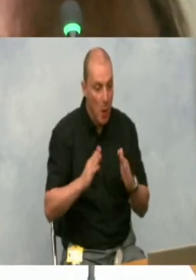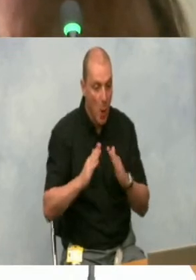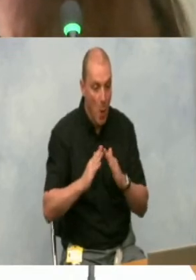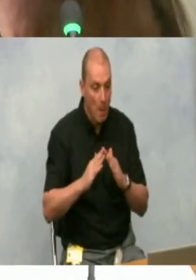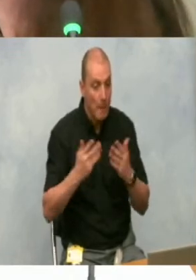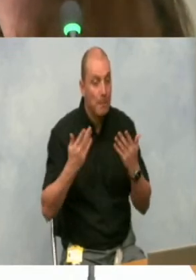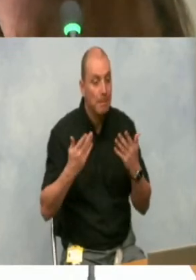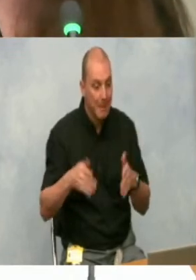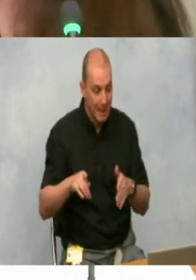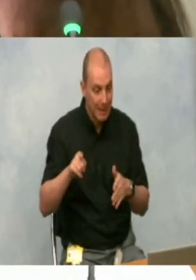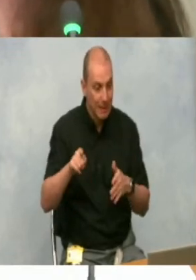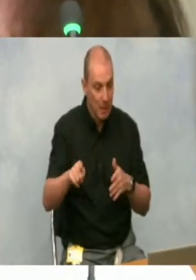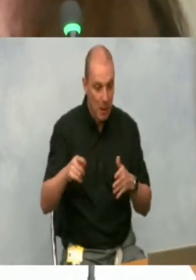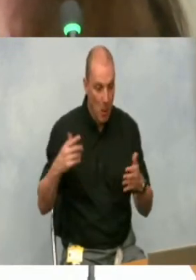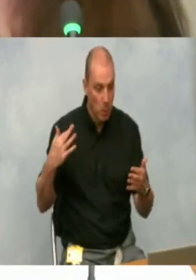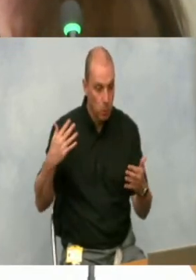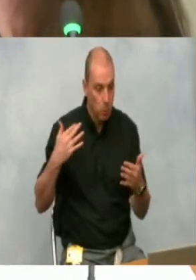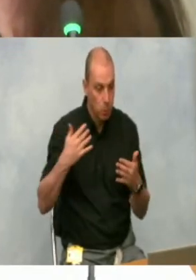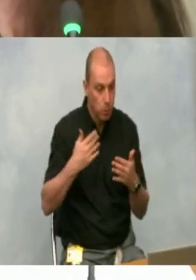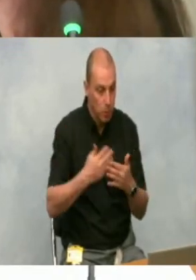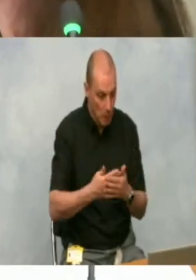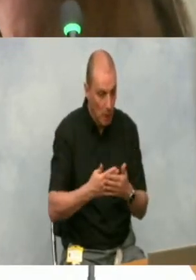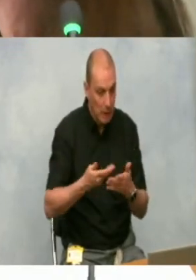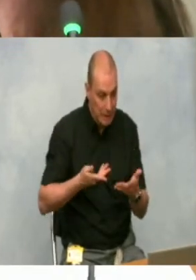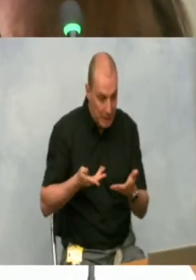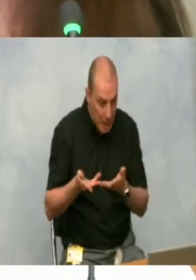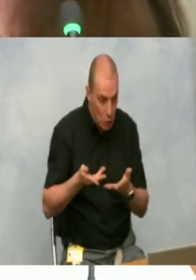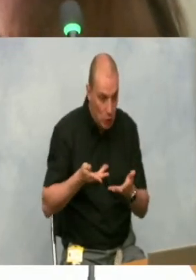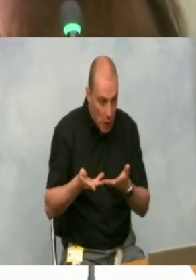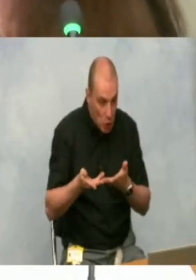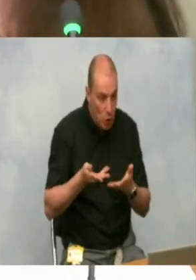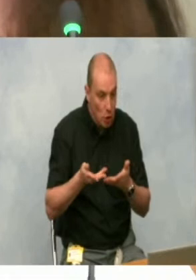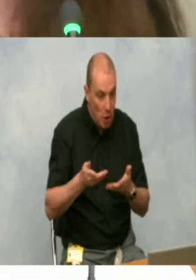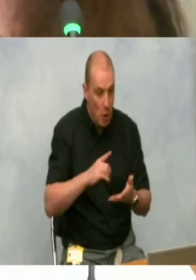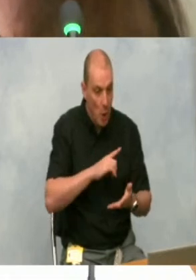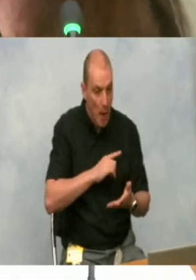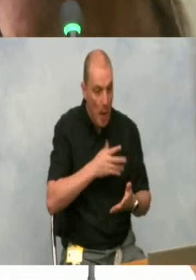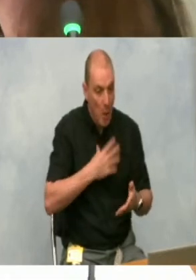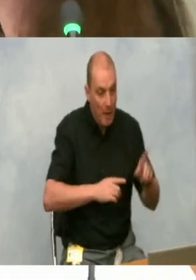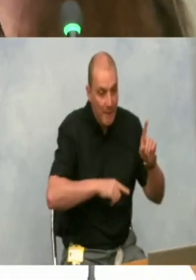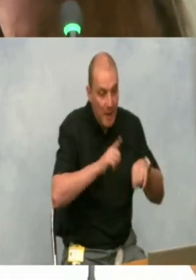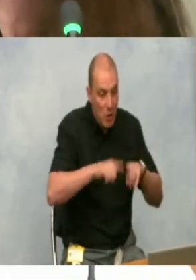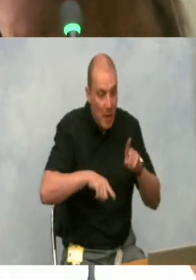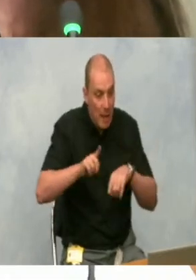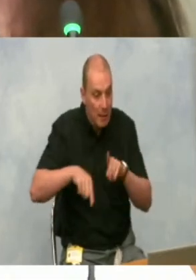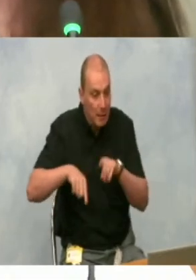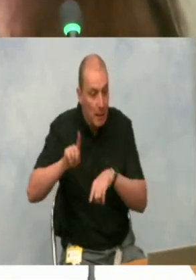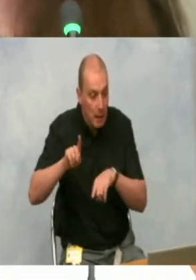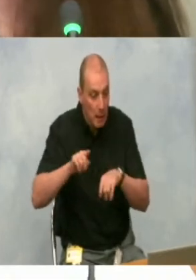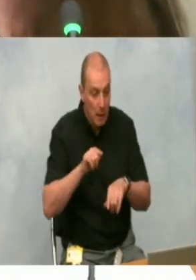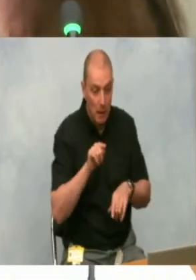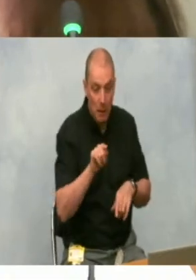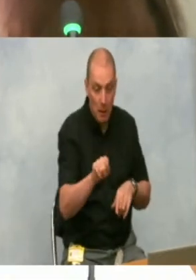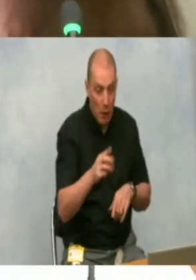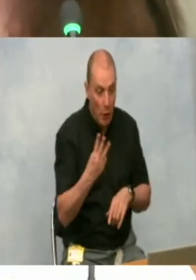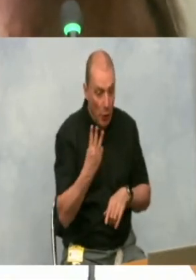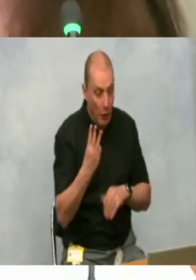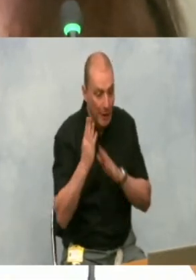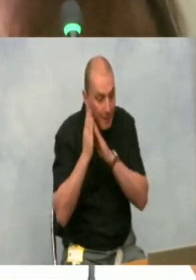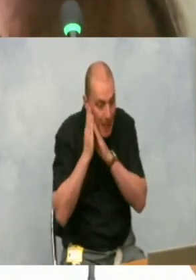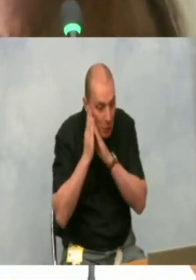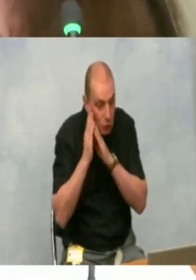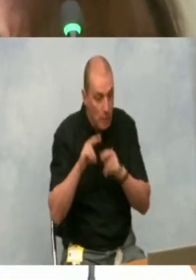to ensure we get the house type mix that we wanted to see. It will be a mix of family homes, including 3-bedroom